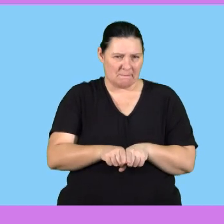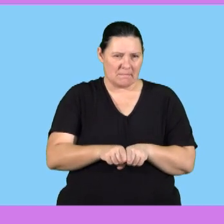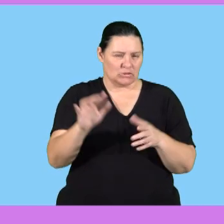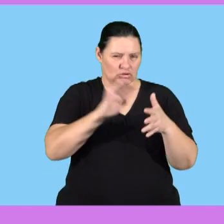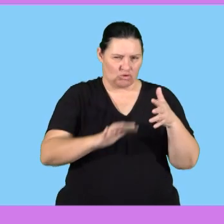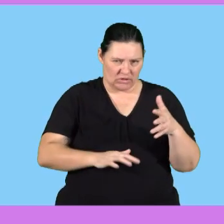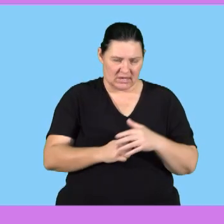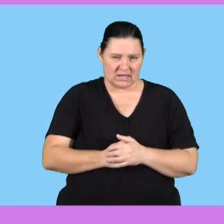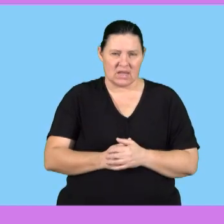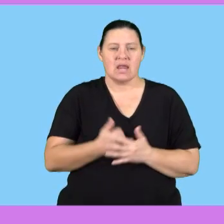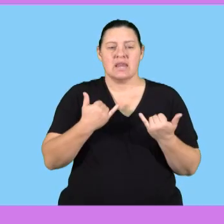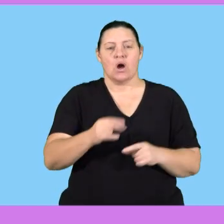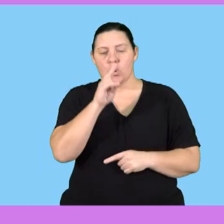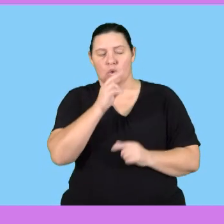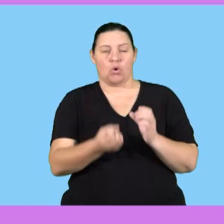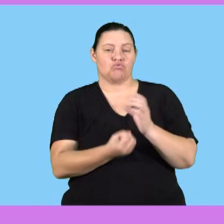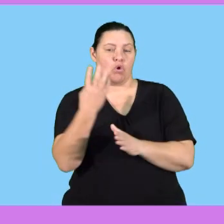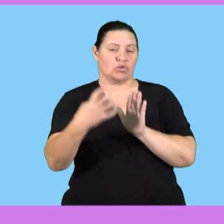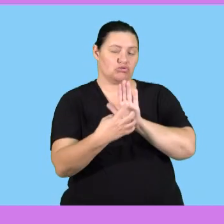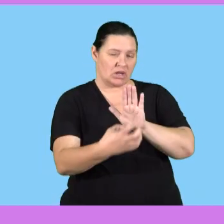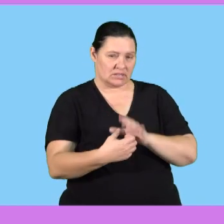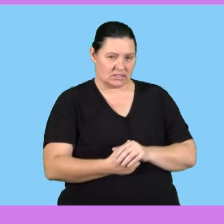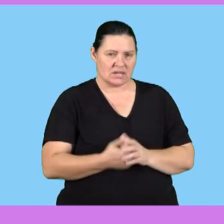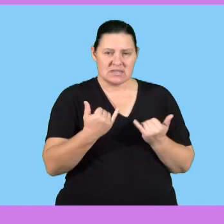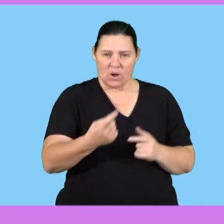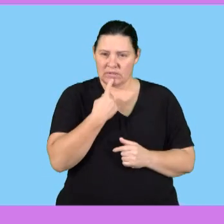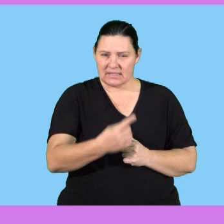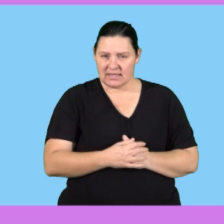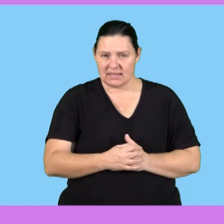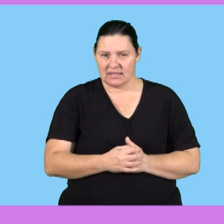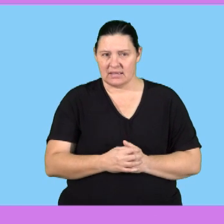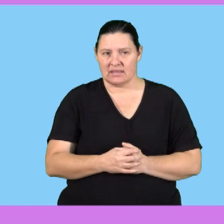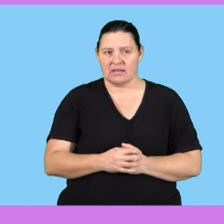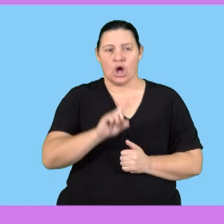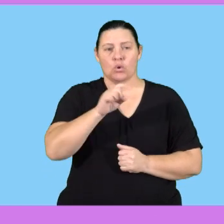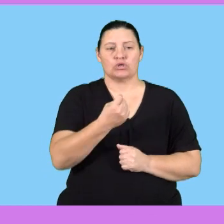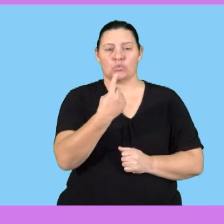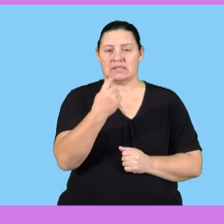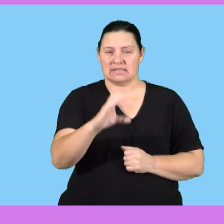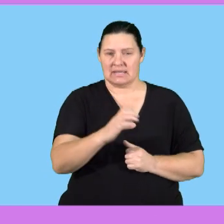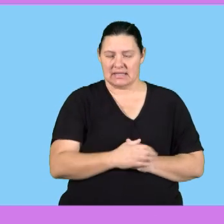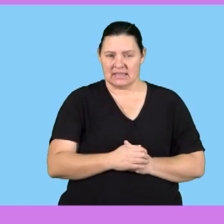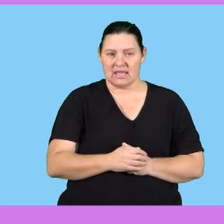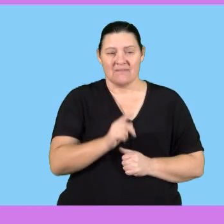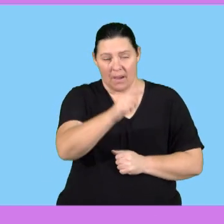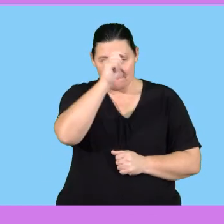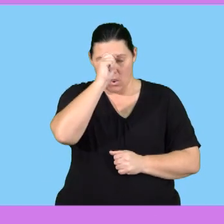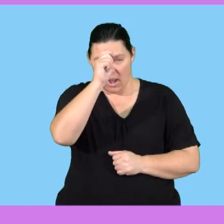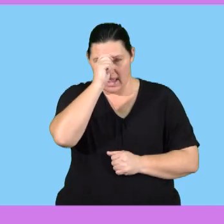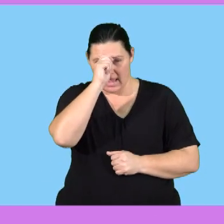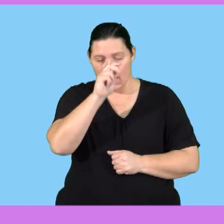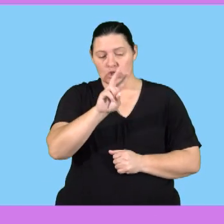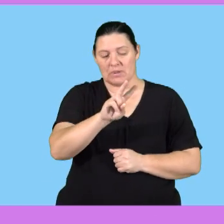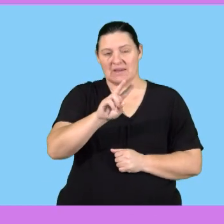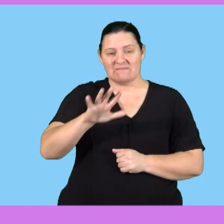the same scenario. Right, we are looking at the growth chart. Now we are saying, question 1C, if